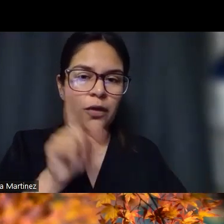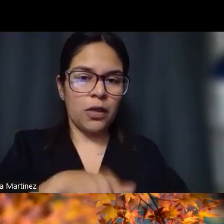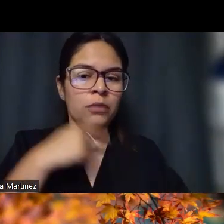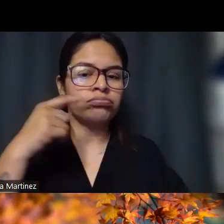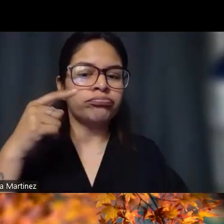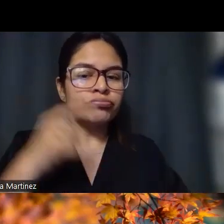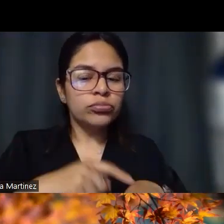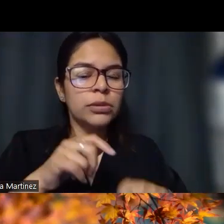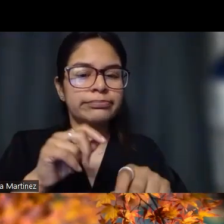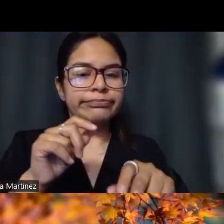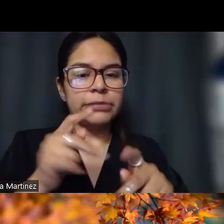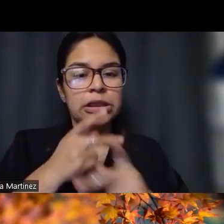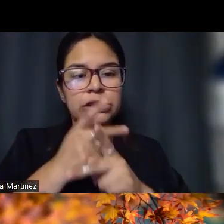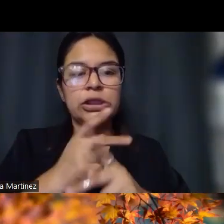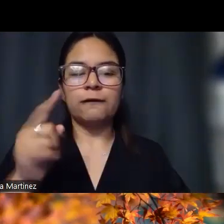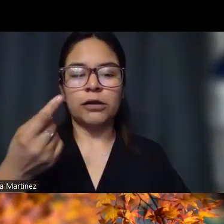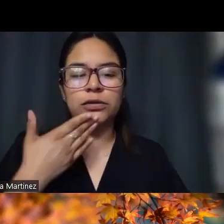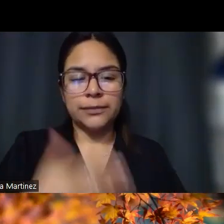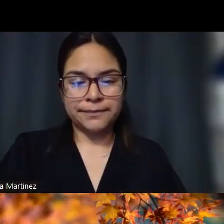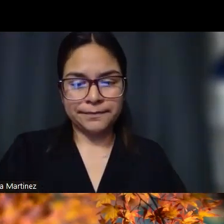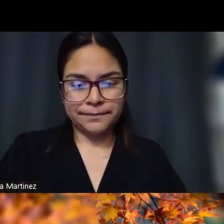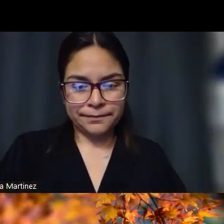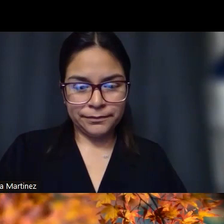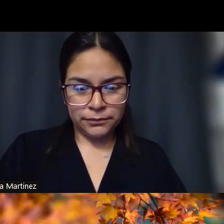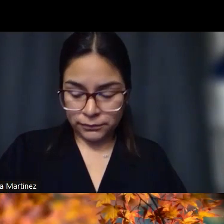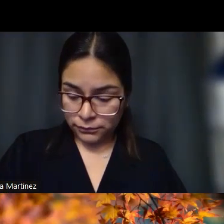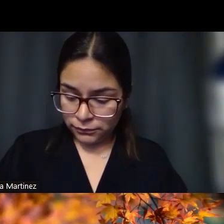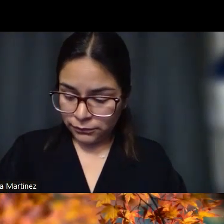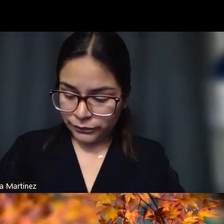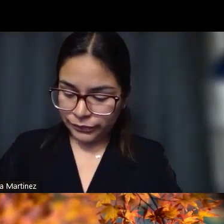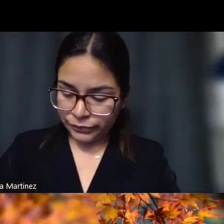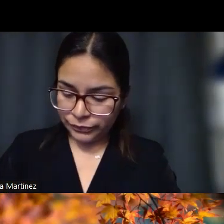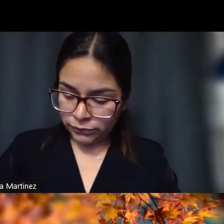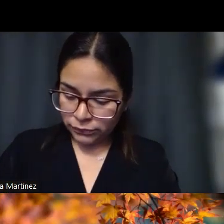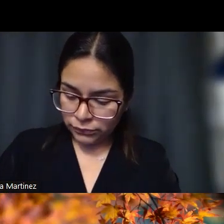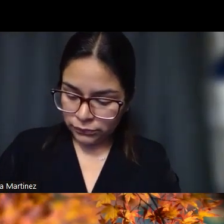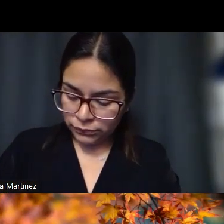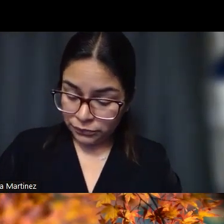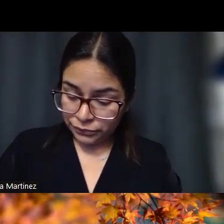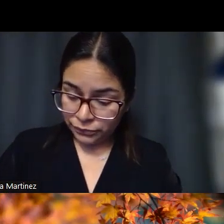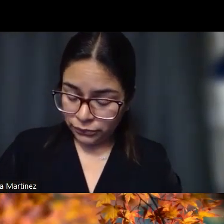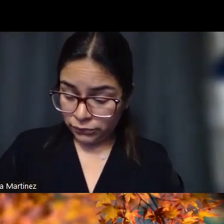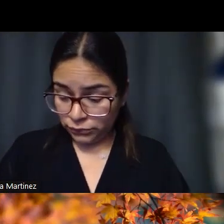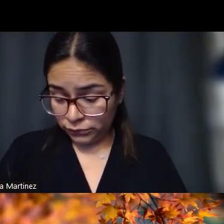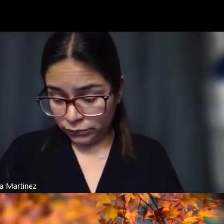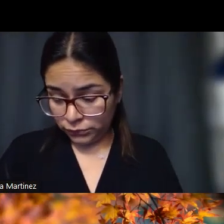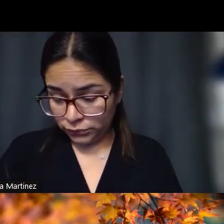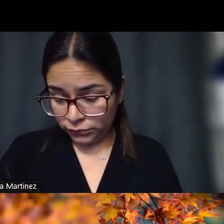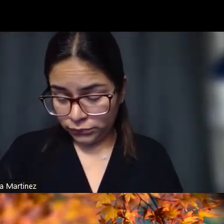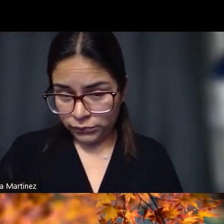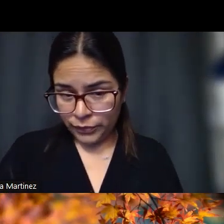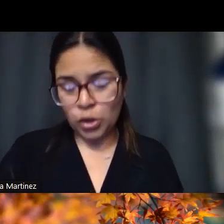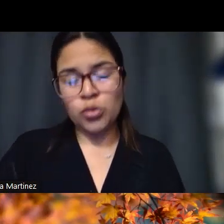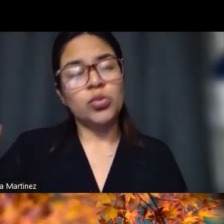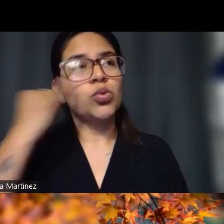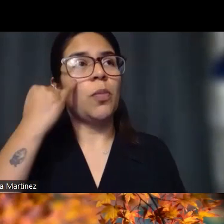first. Okay. So you're saying in the future, if I witness any kind of